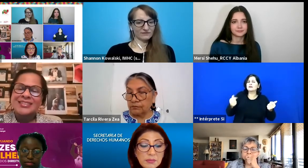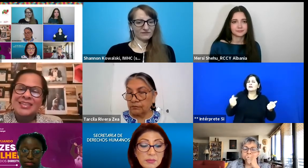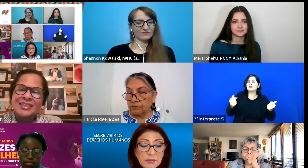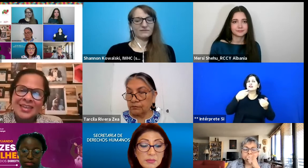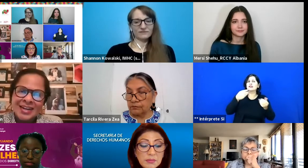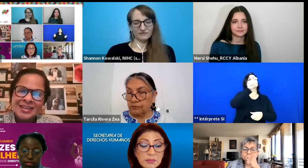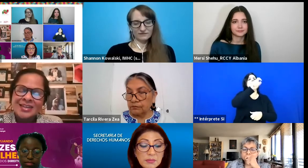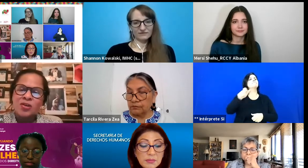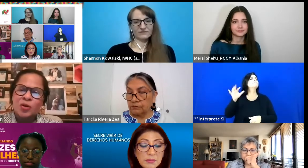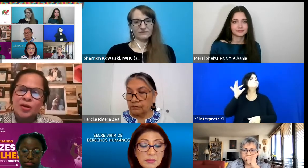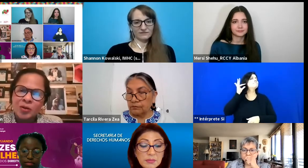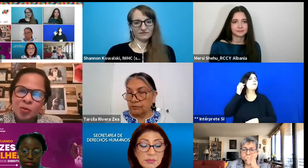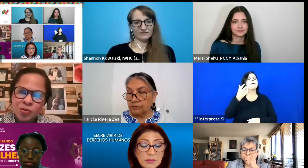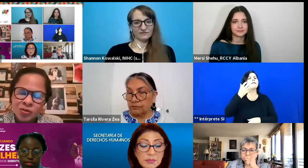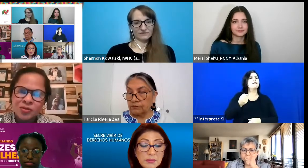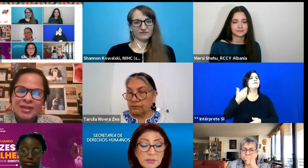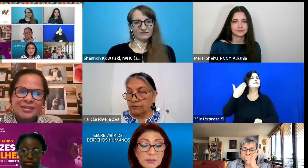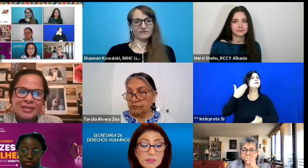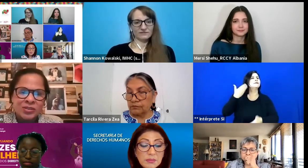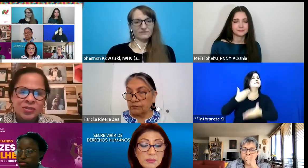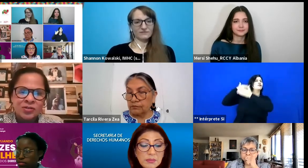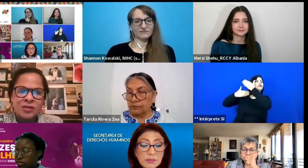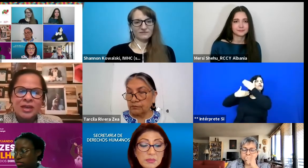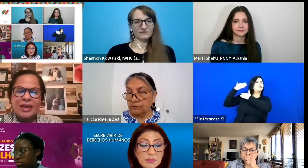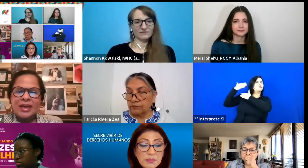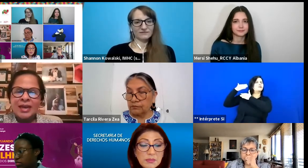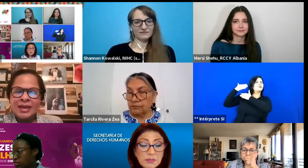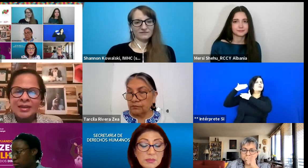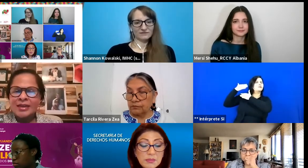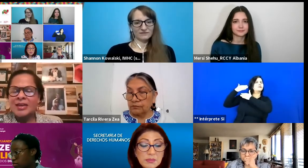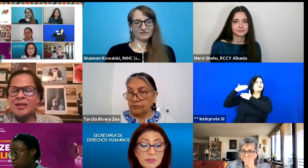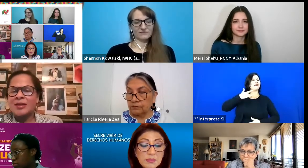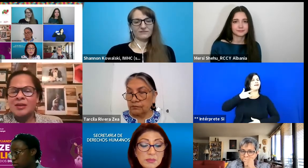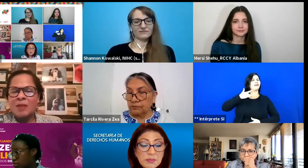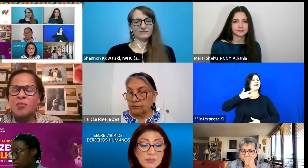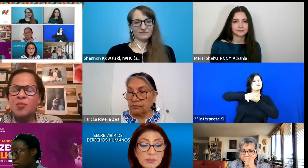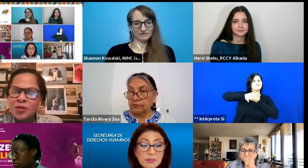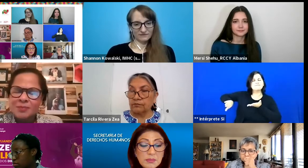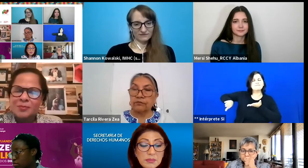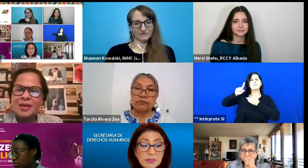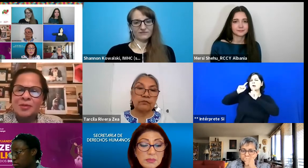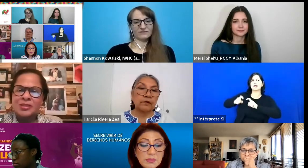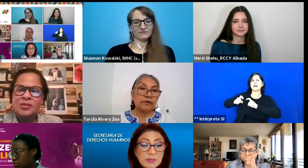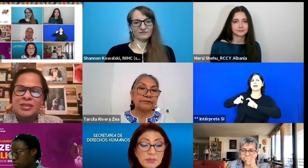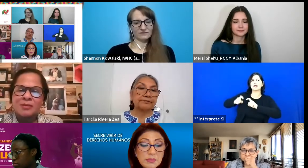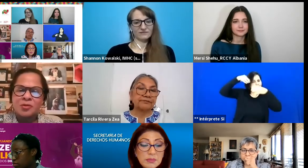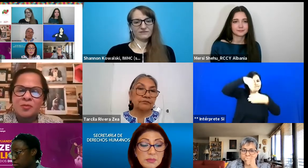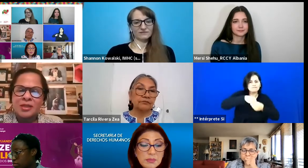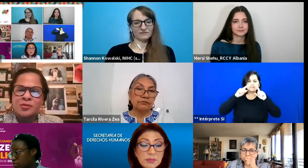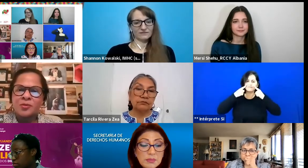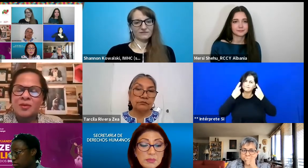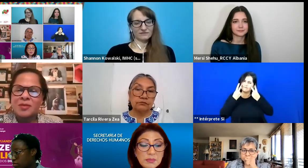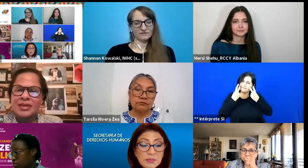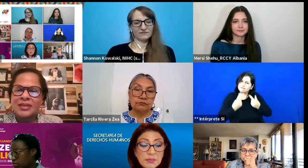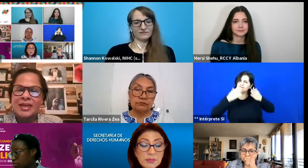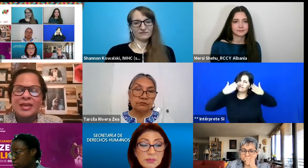marginalizadas. Centrar los recursos y la atención en las múltiples expresiones del